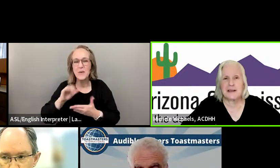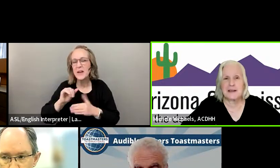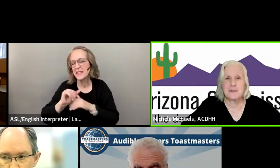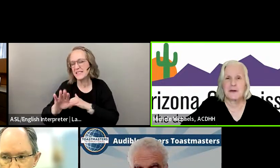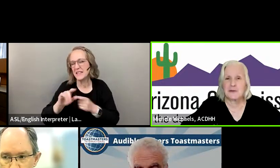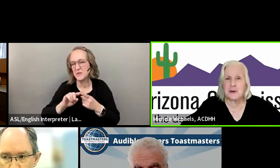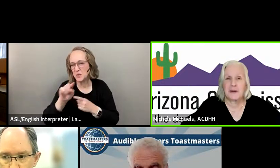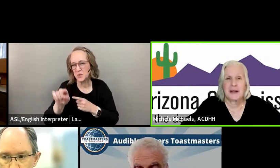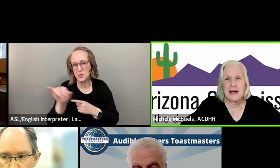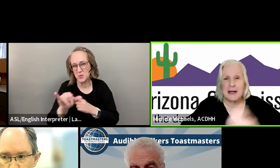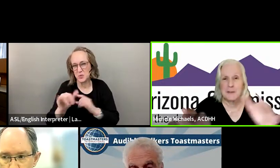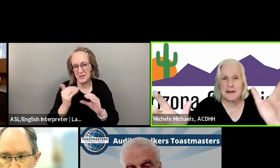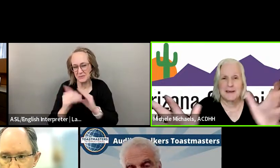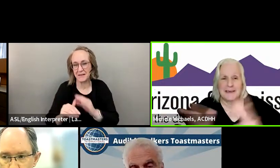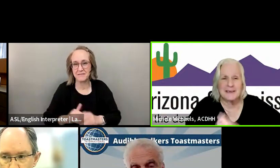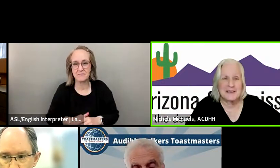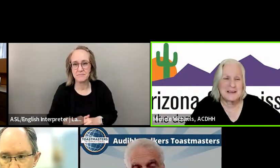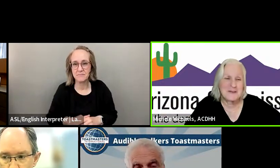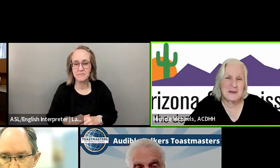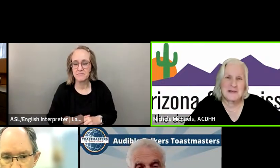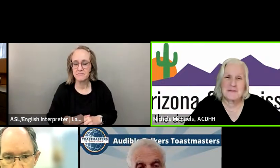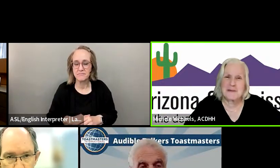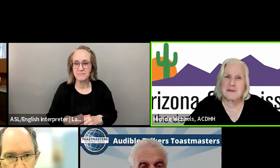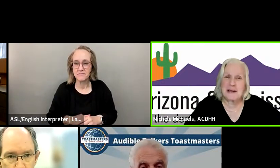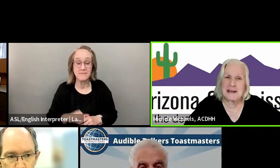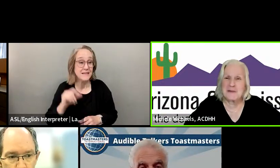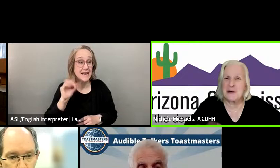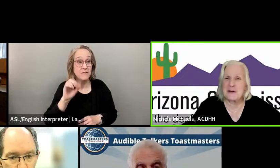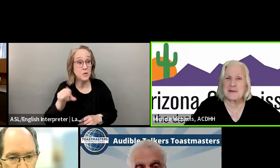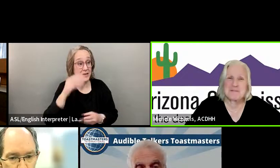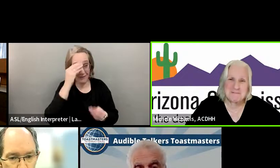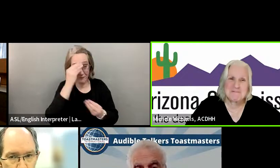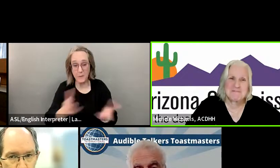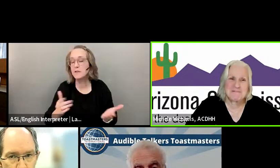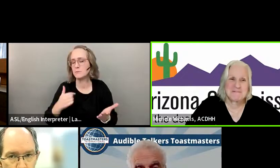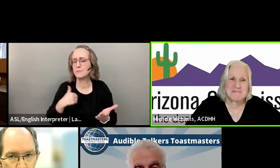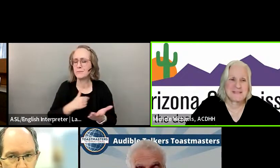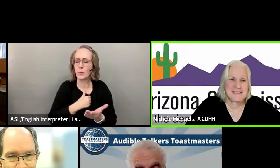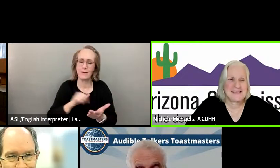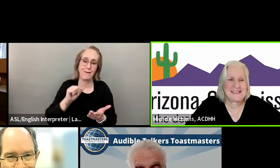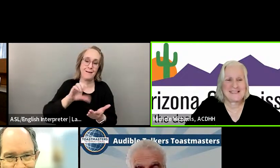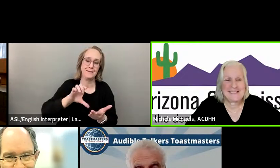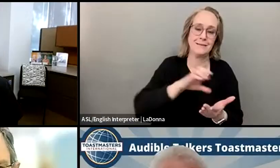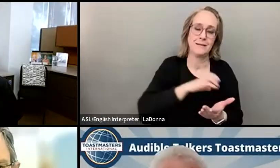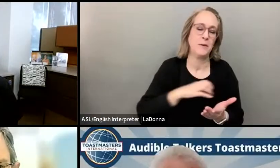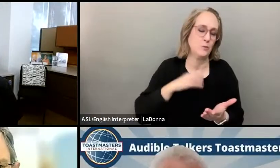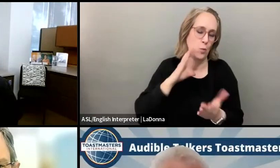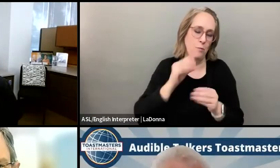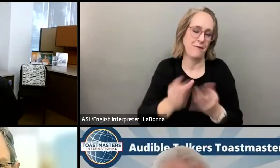to you via email as well. Anybody out there, you need information, we will get it for you.